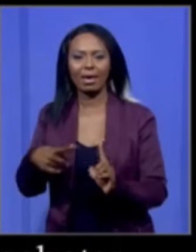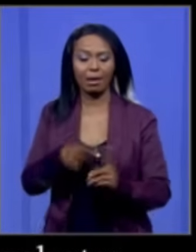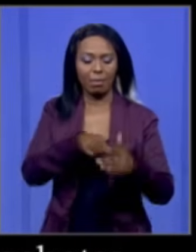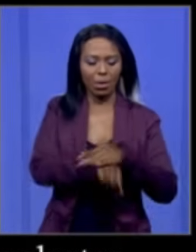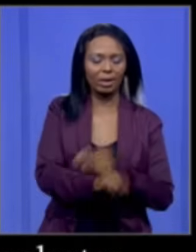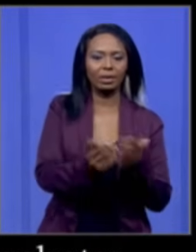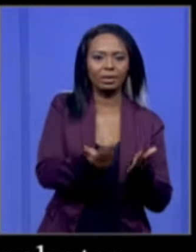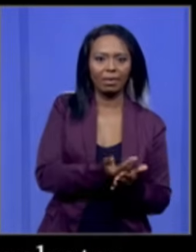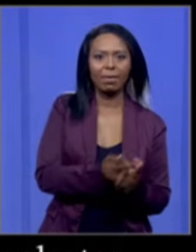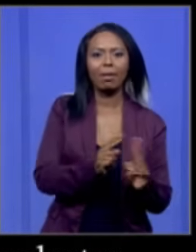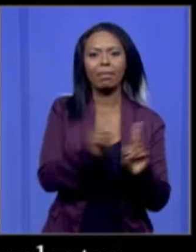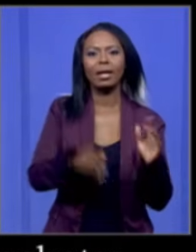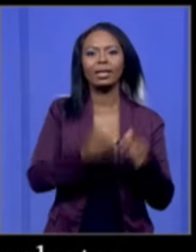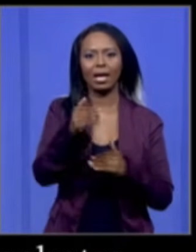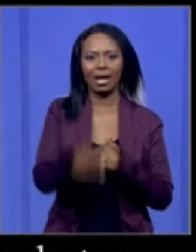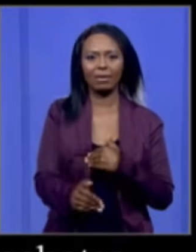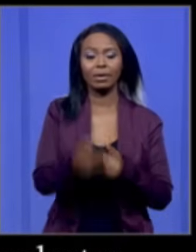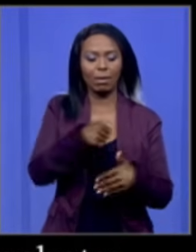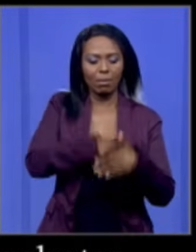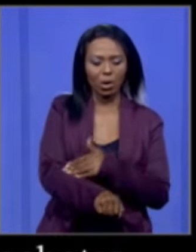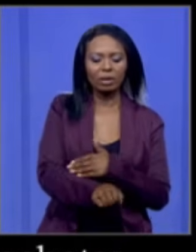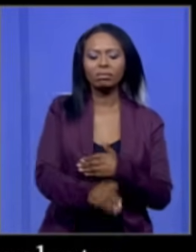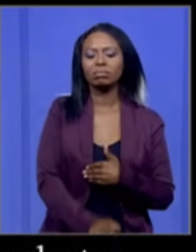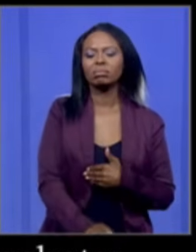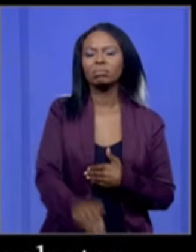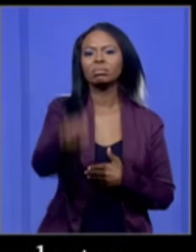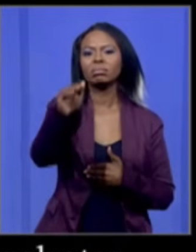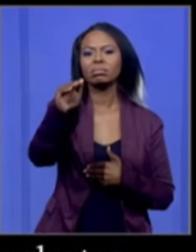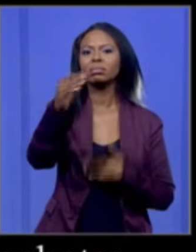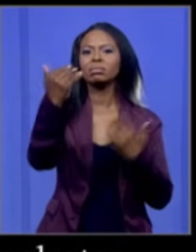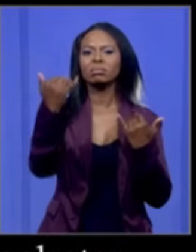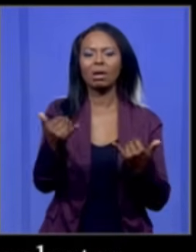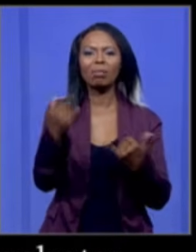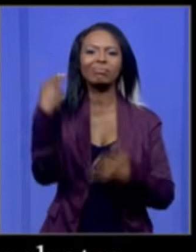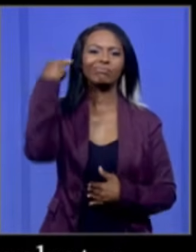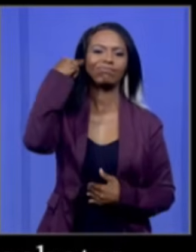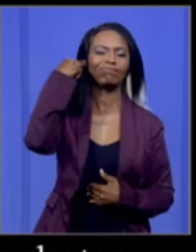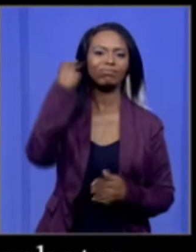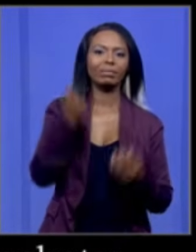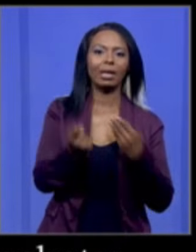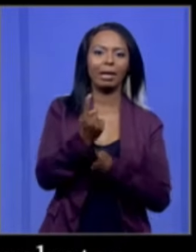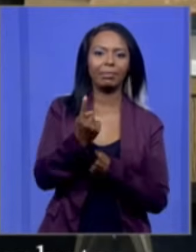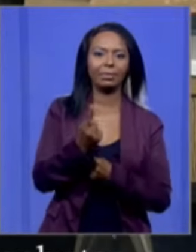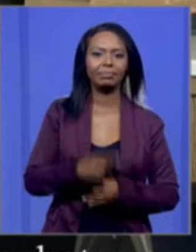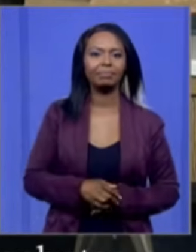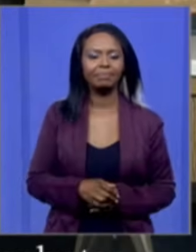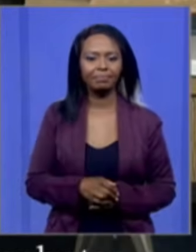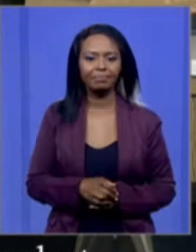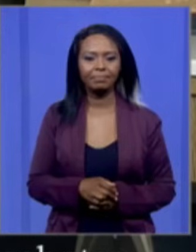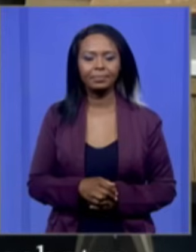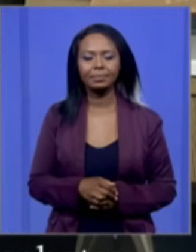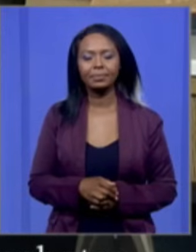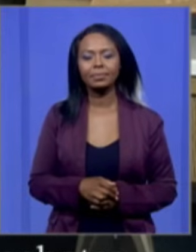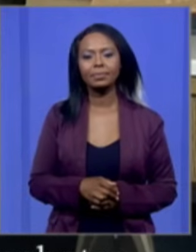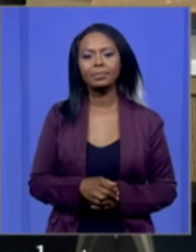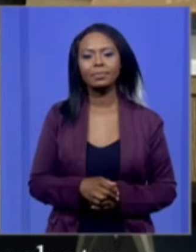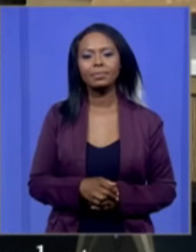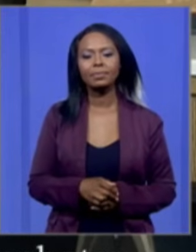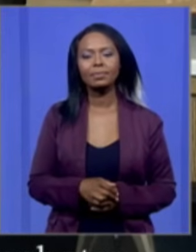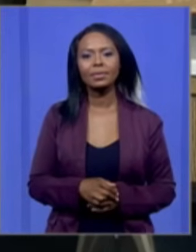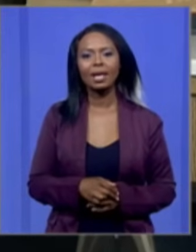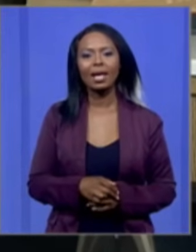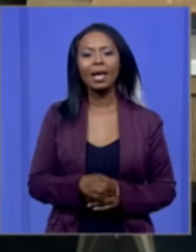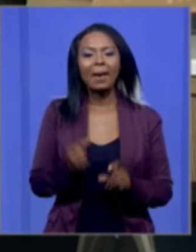o nnile le bogole jwa kutlo ka ntlha ya kalafi e dirisitsweng go samagana le Klebsiella. Medication o ne ba mo fa